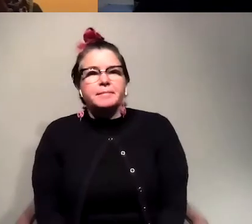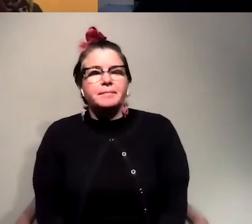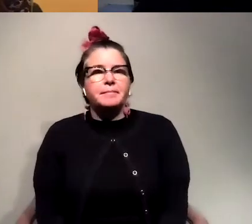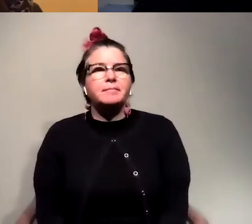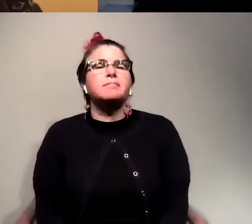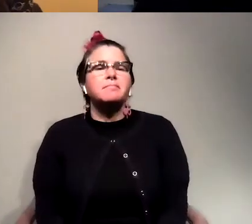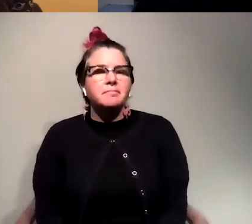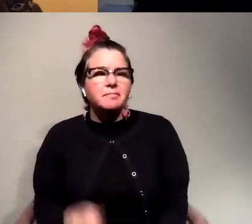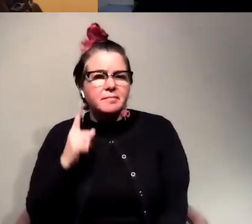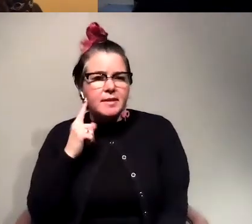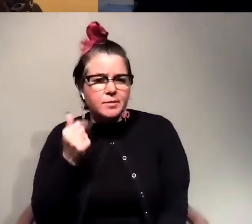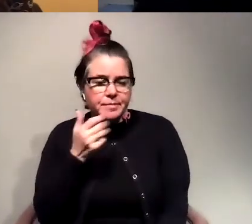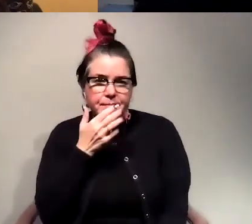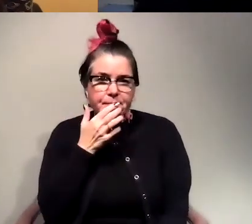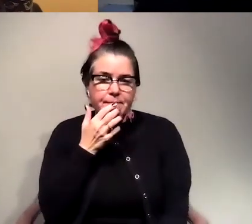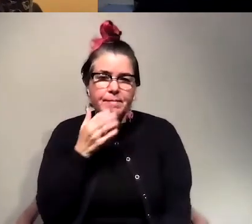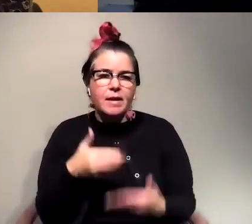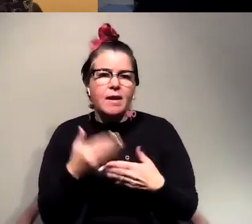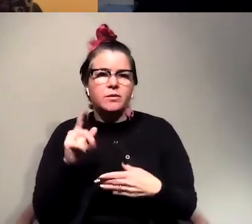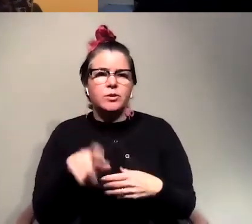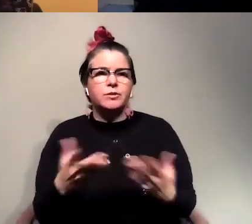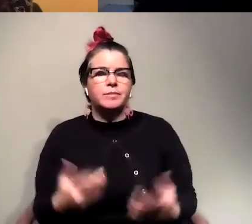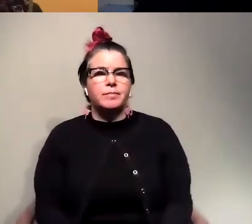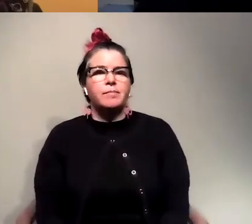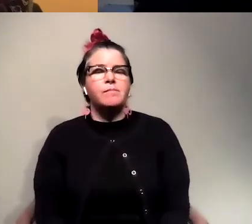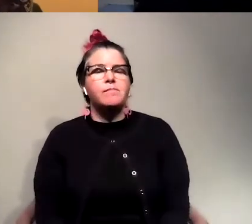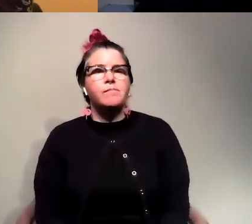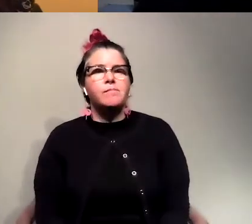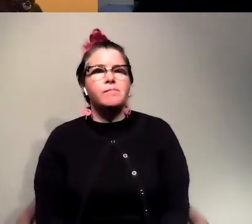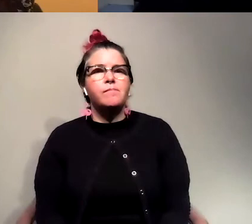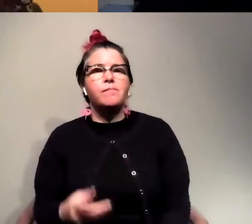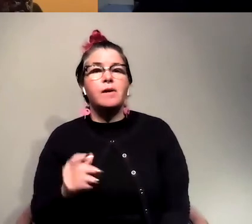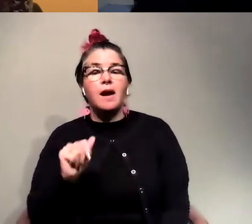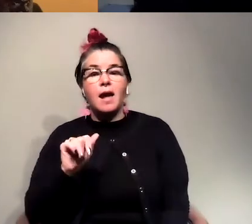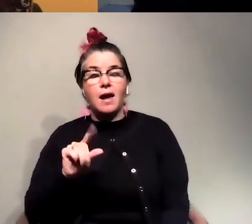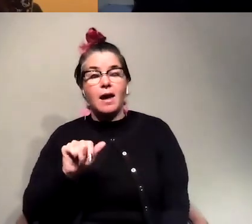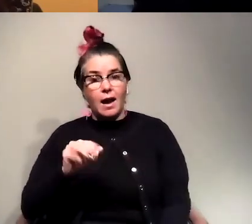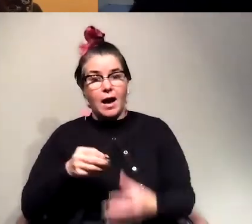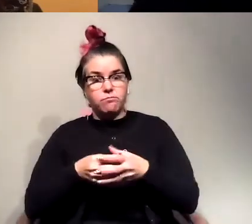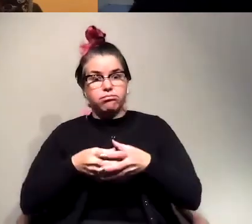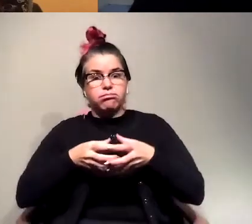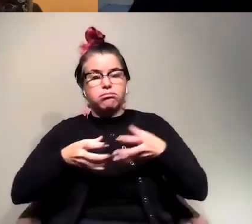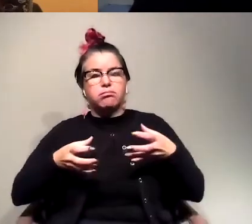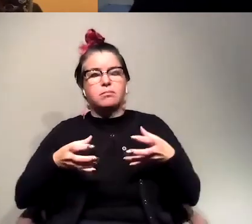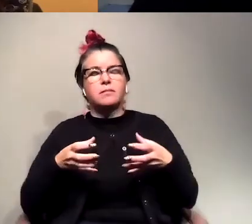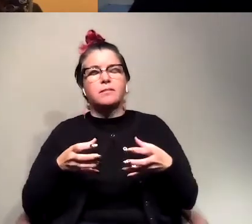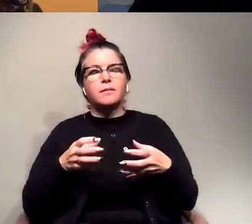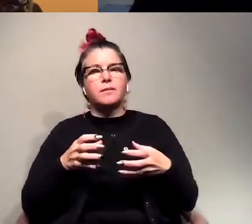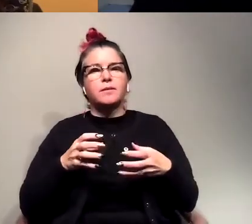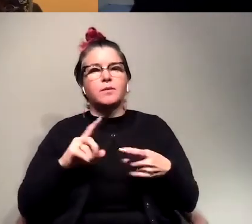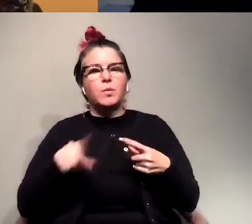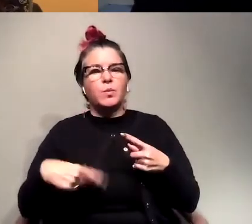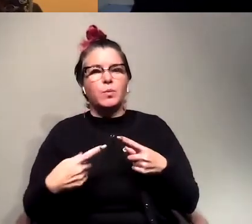good. The next question is, considering the growth of artificial intelligence, how far are we to the age